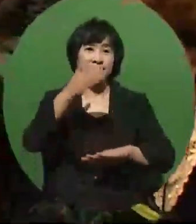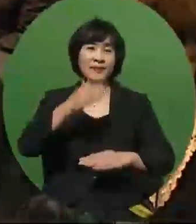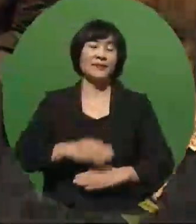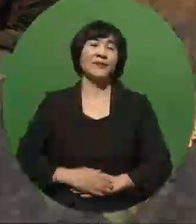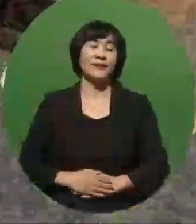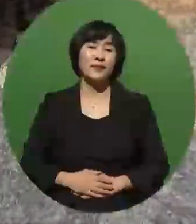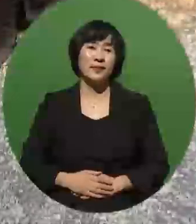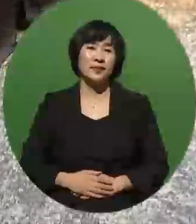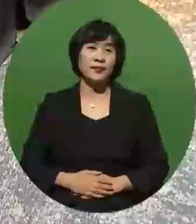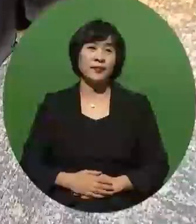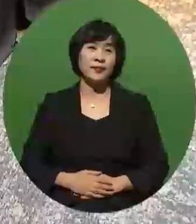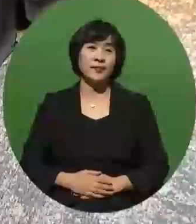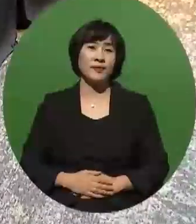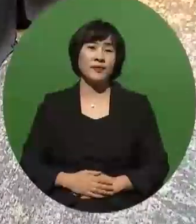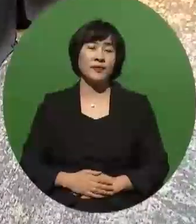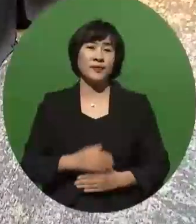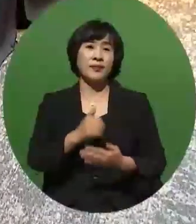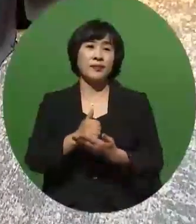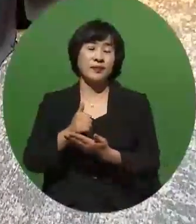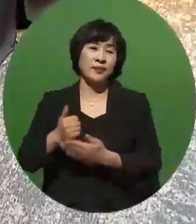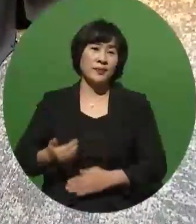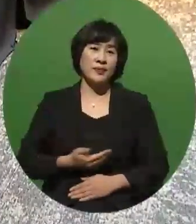Thank you.